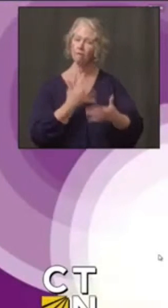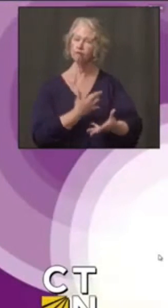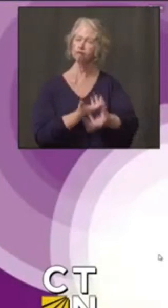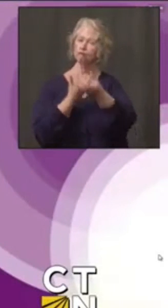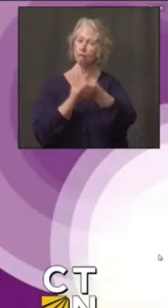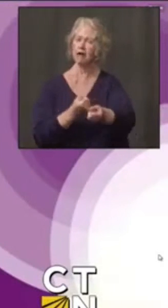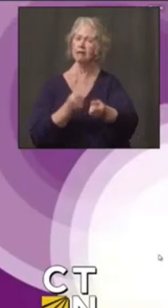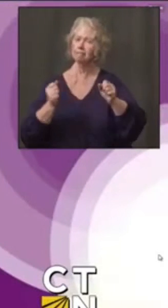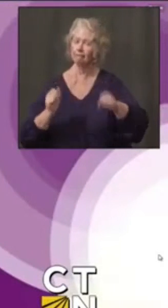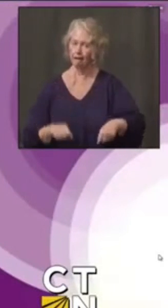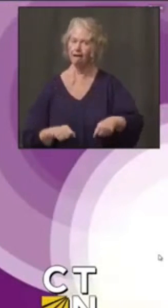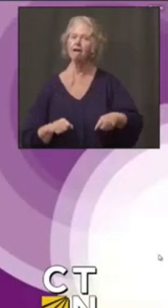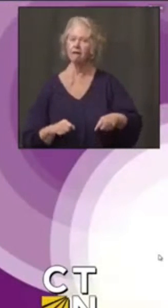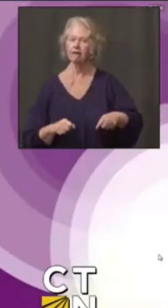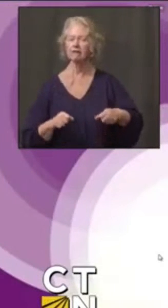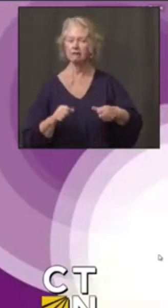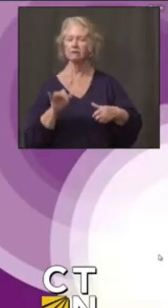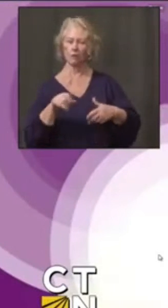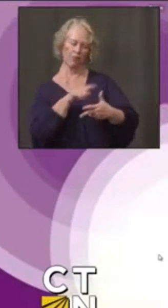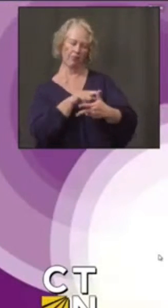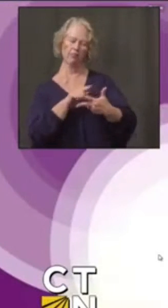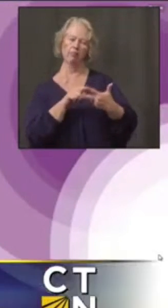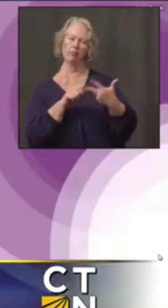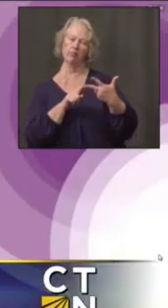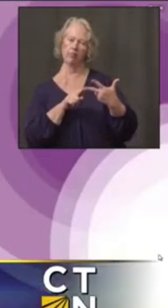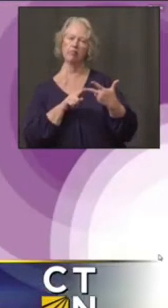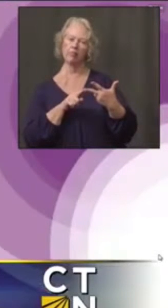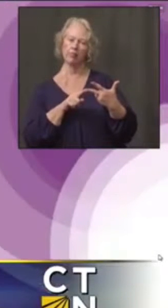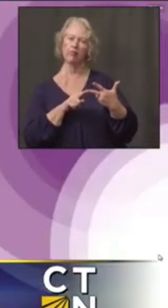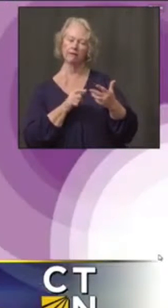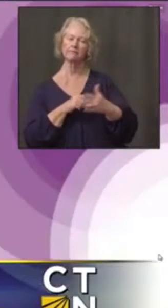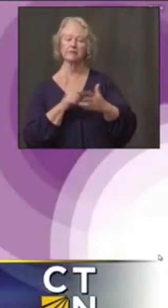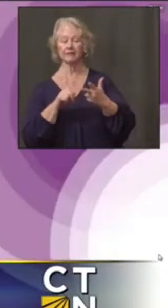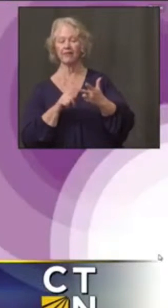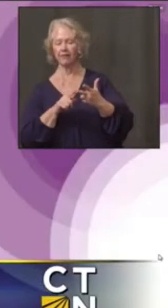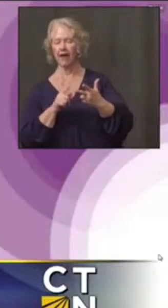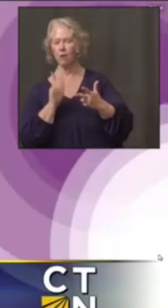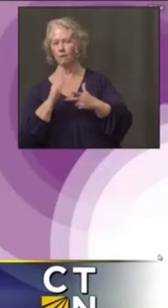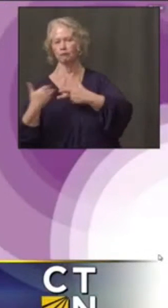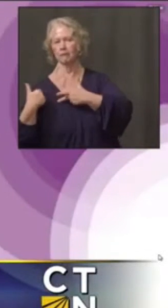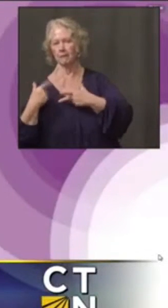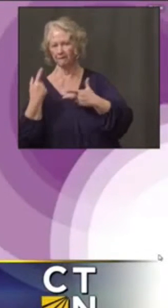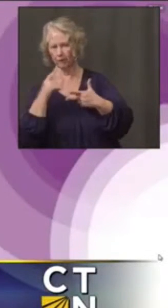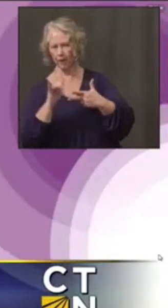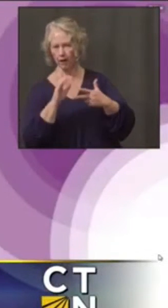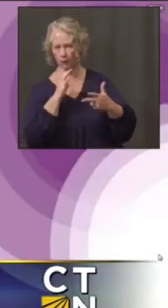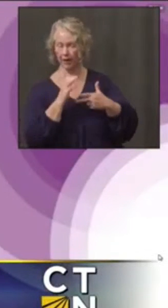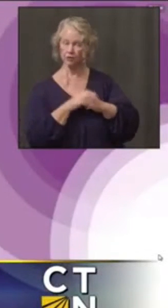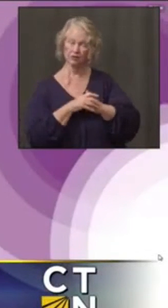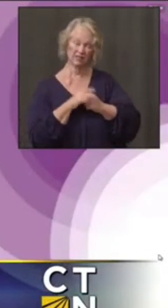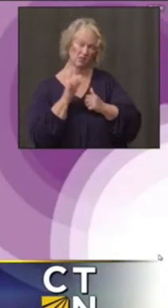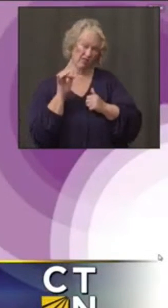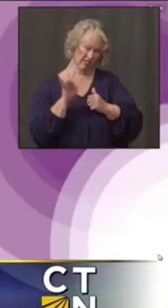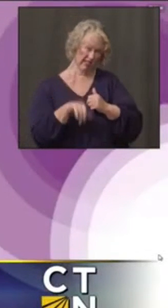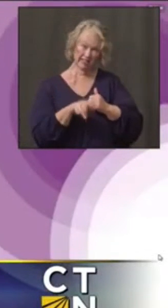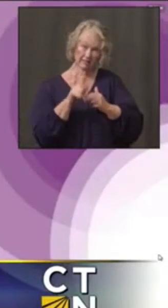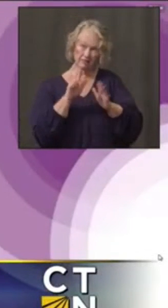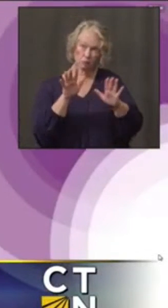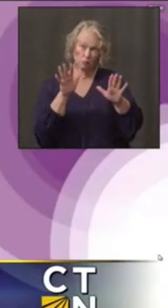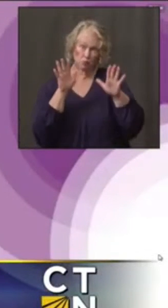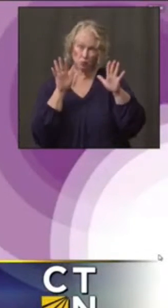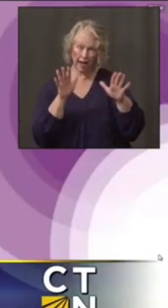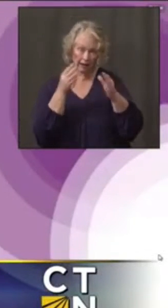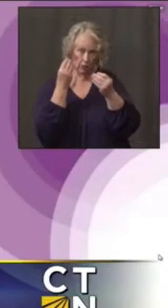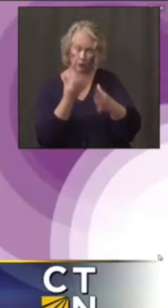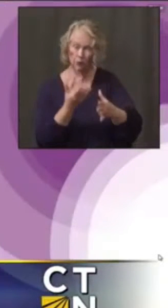to, that's the group that will be responsible for communicating that. This is great news, and it's great to have,